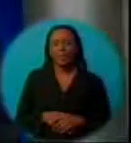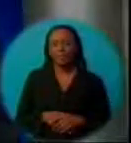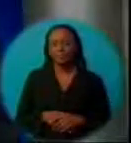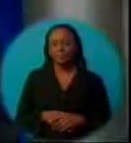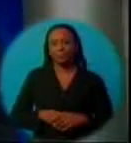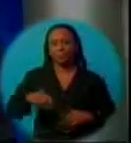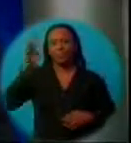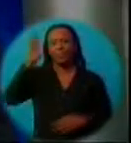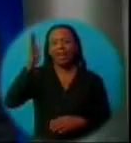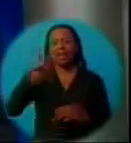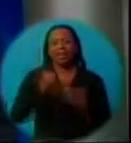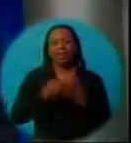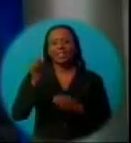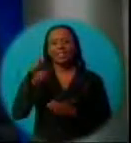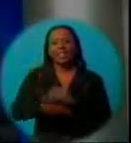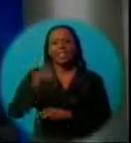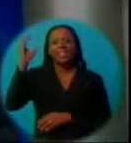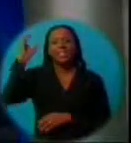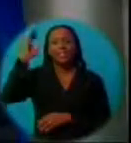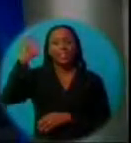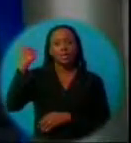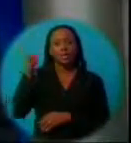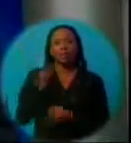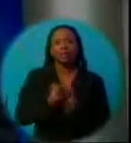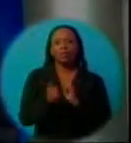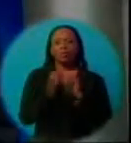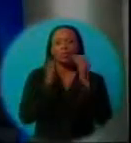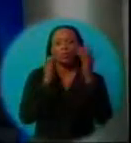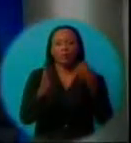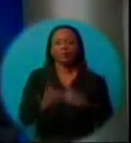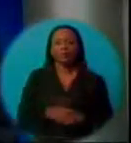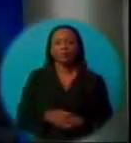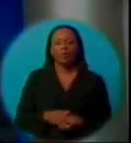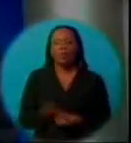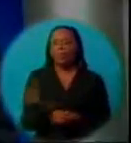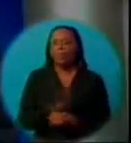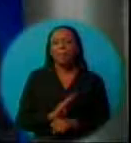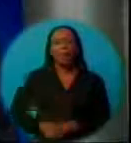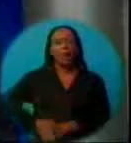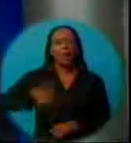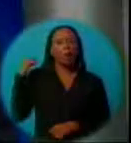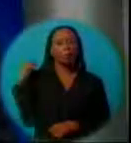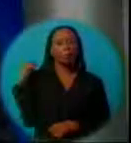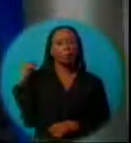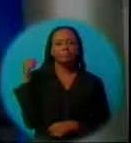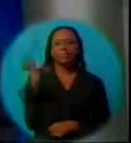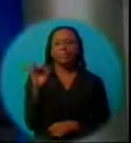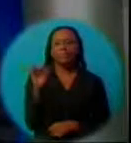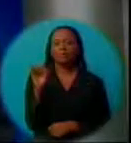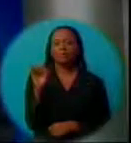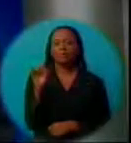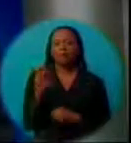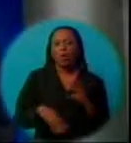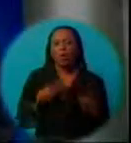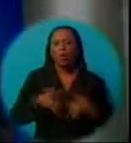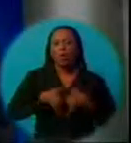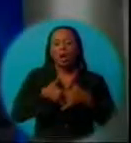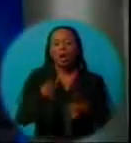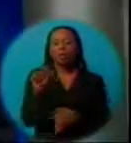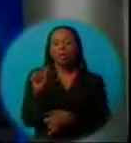Hi, good evening. I'm Shane Jones with the Lime Sports World. Barbados are out of the FIFA World Cup 2014 qualifiers.